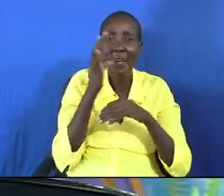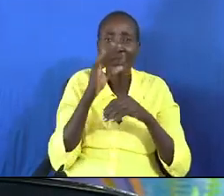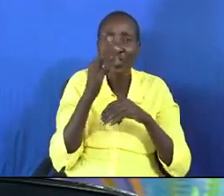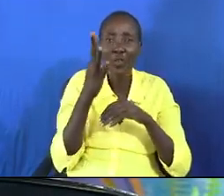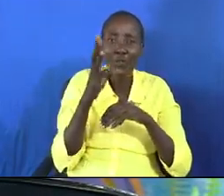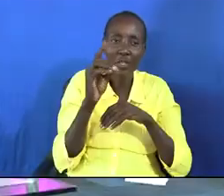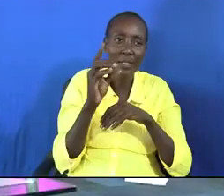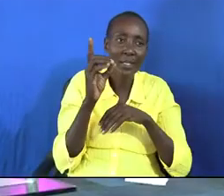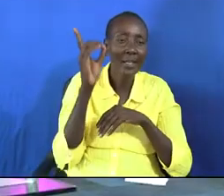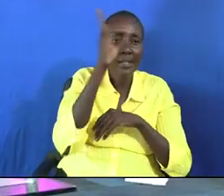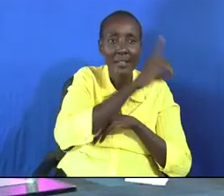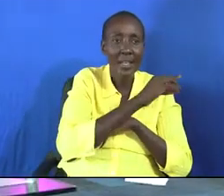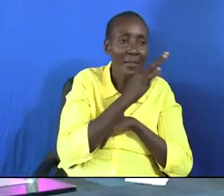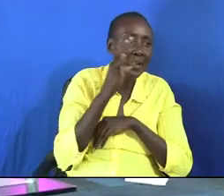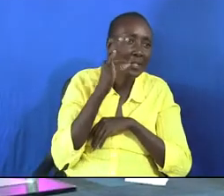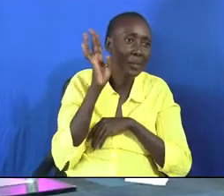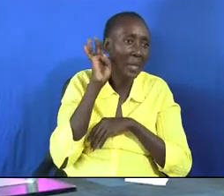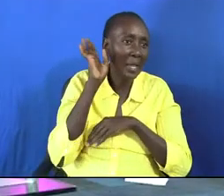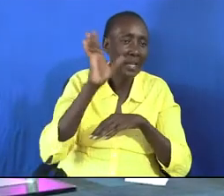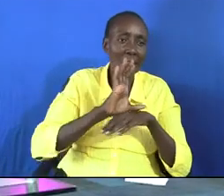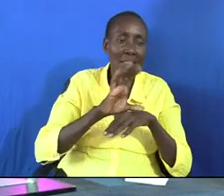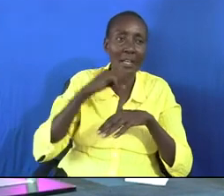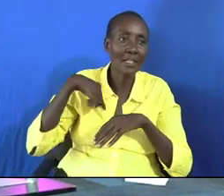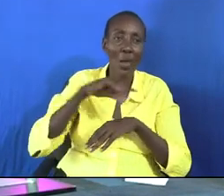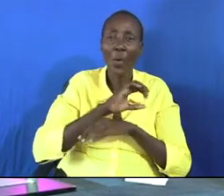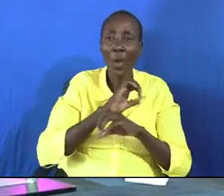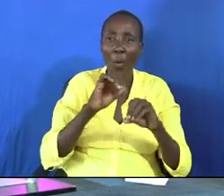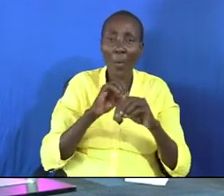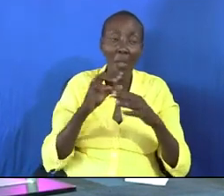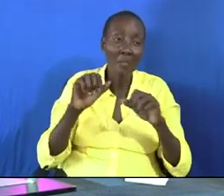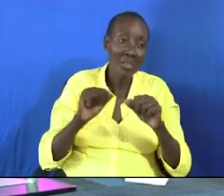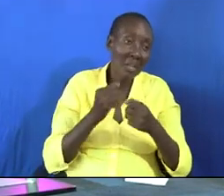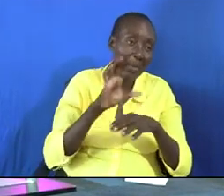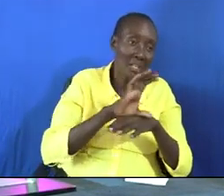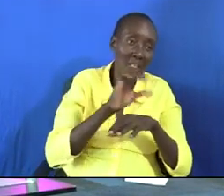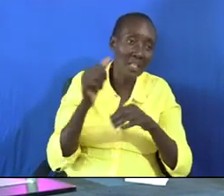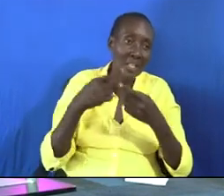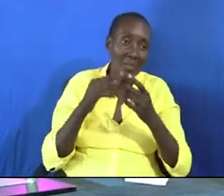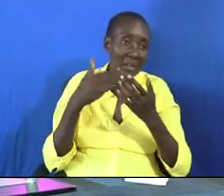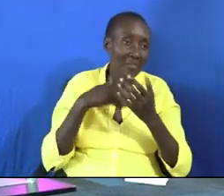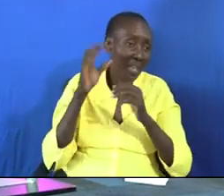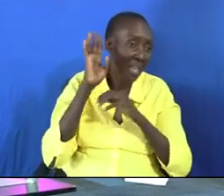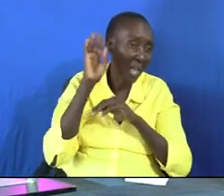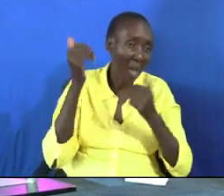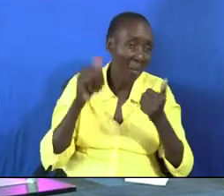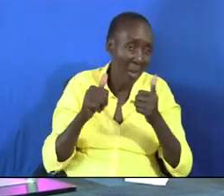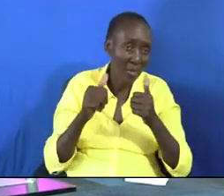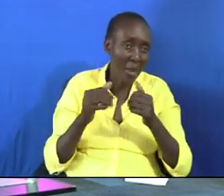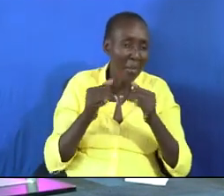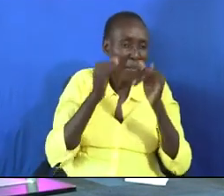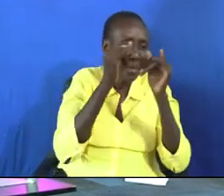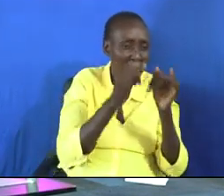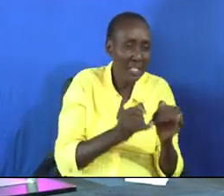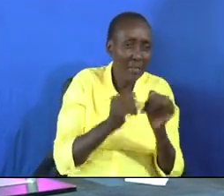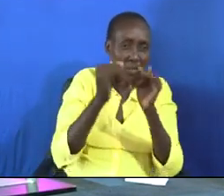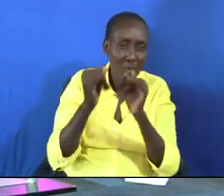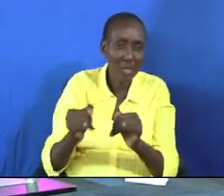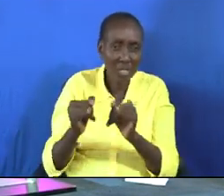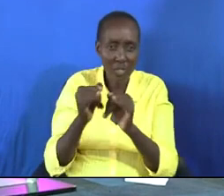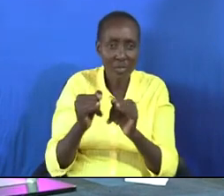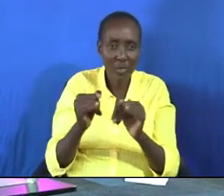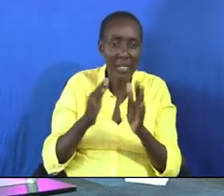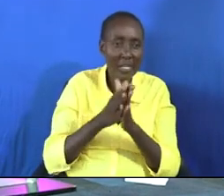fast. I have not had it. Maybe it happens, but if it happens, it happens to individuals, not to the